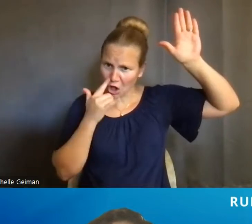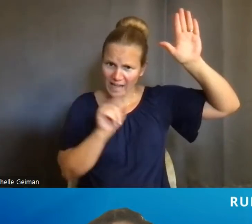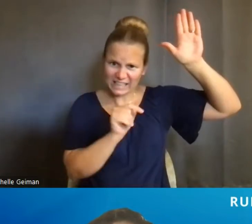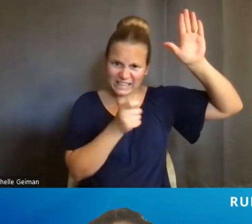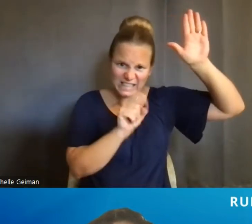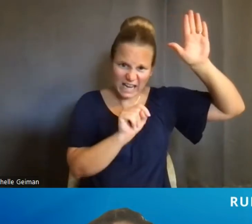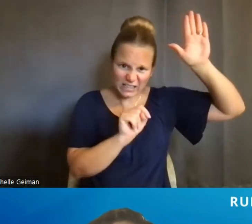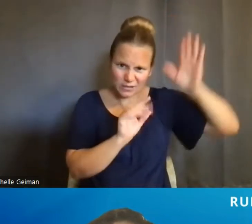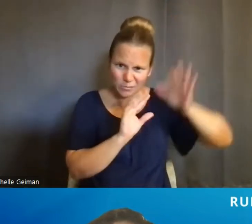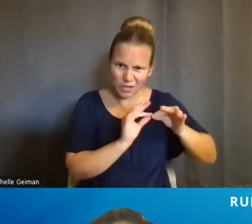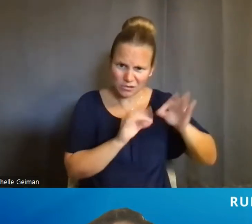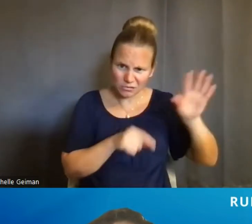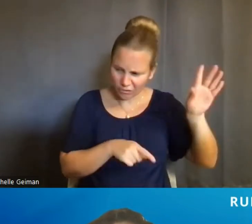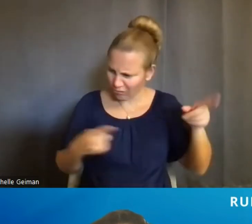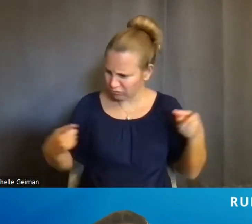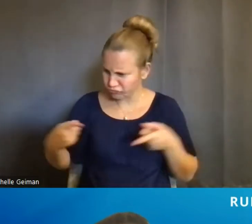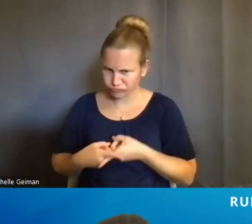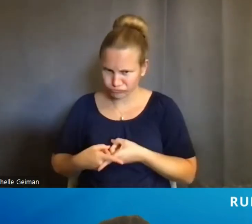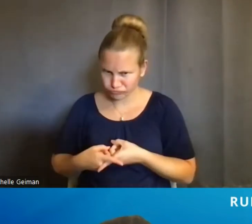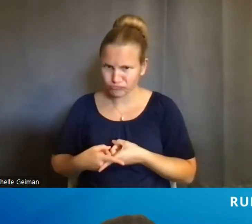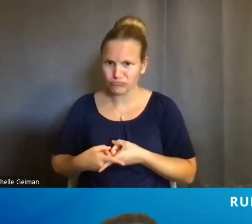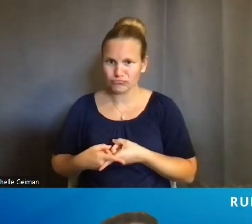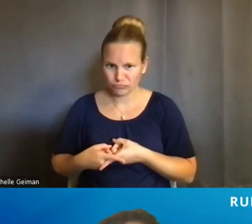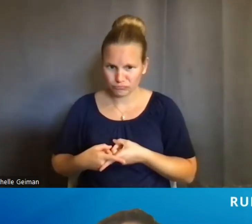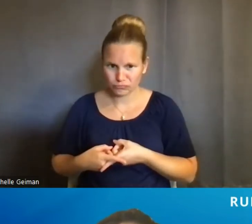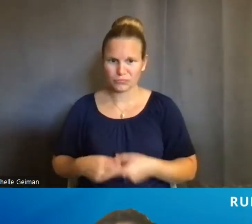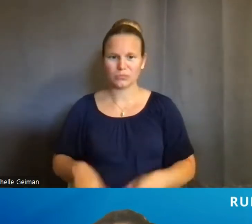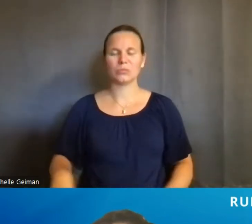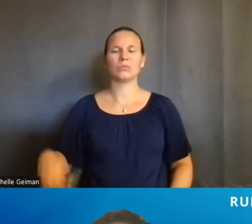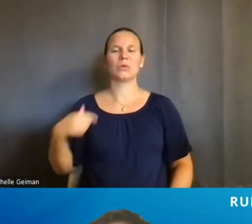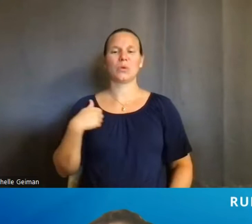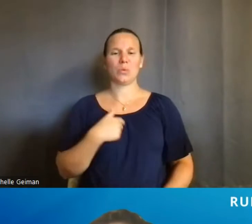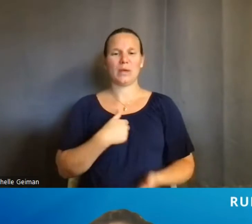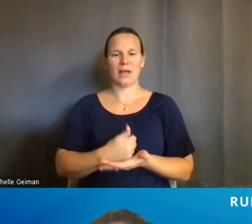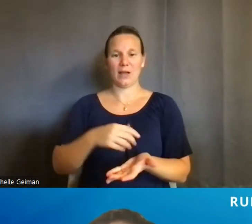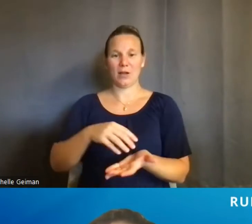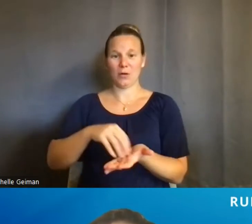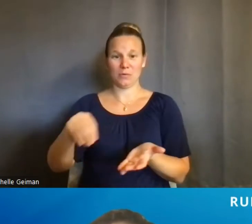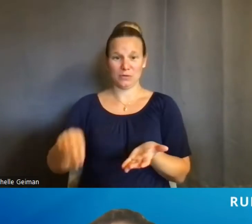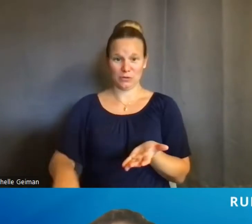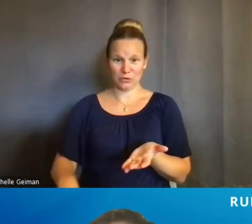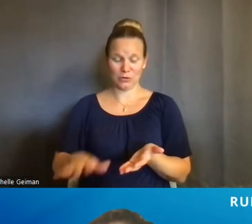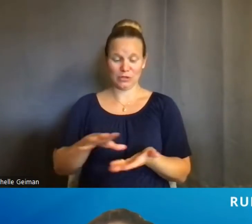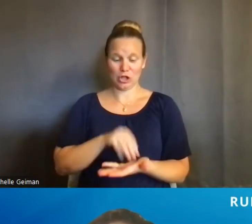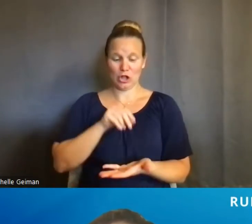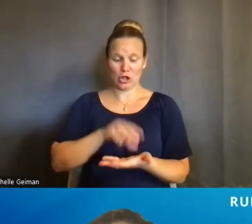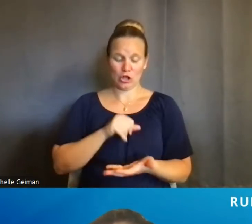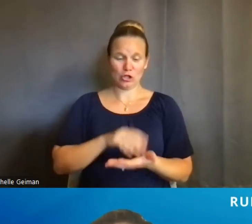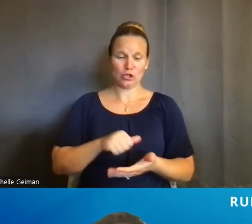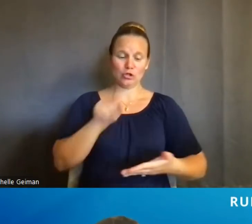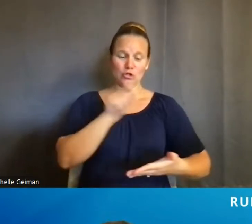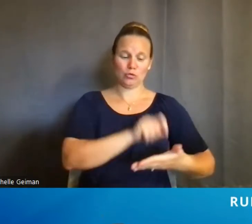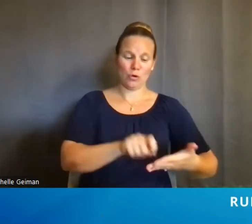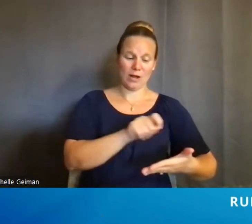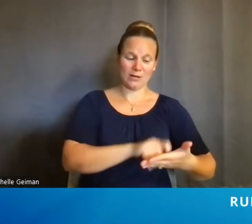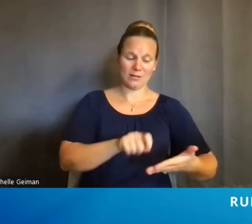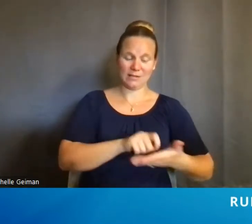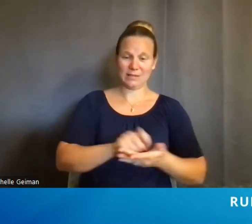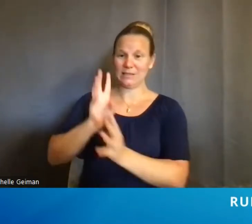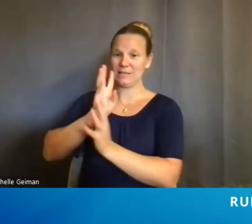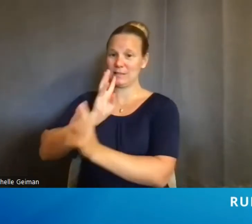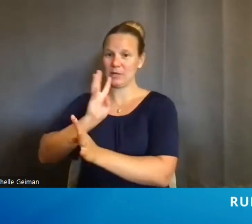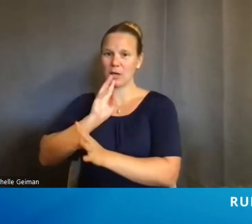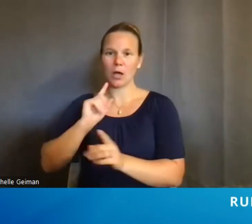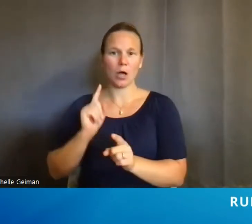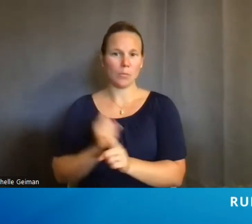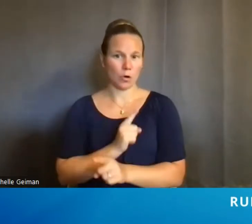So we help students learn to write and speak appropriately, professionally for